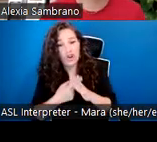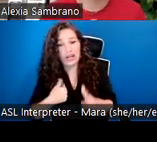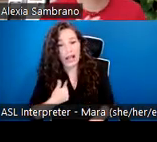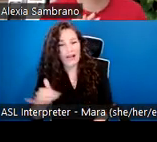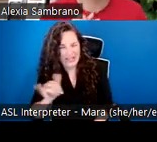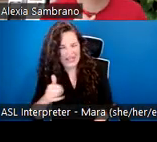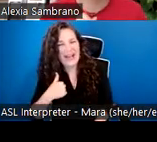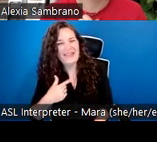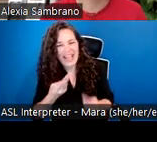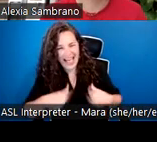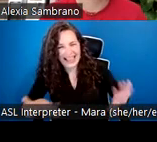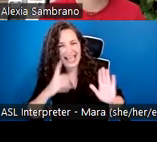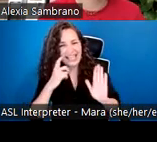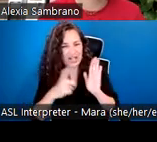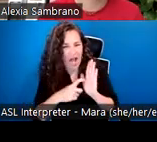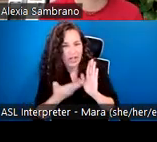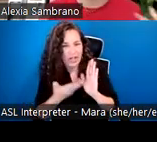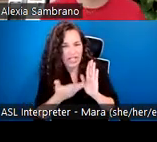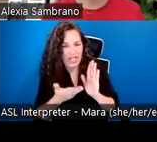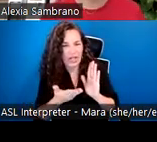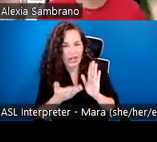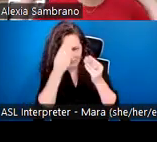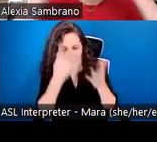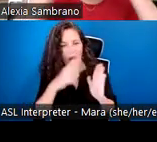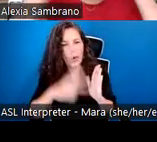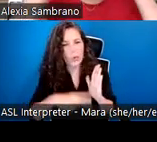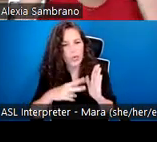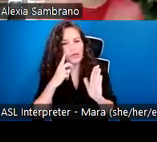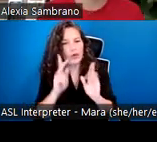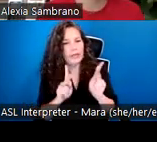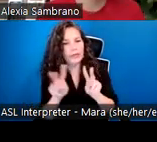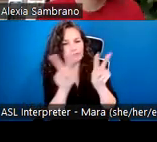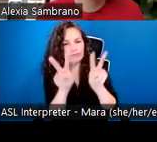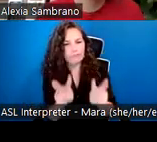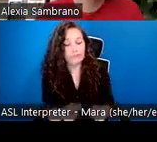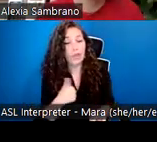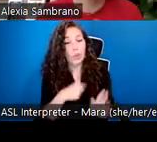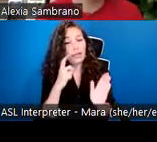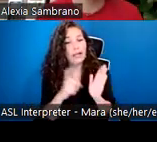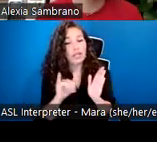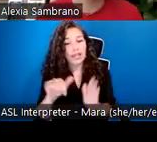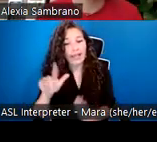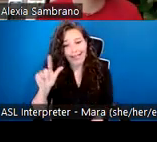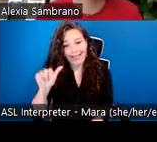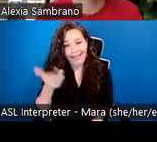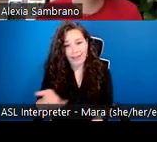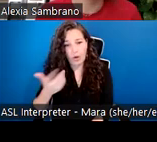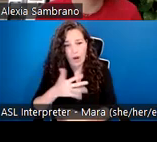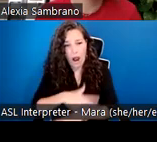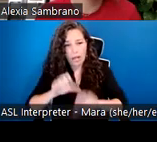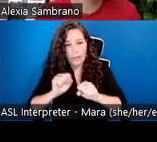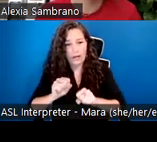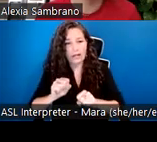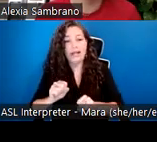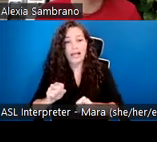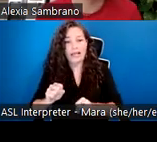land acknowledgement here. So I'm going to read it out for folks. So we acknowledge that in Los Angeles, we're occupying the unceded